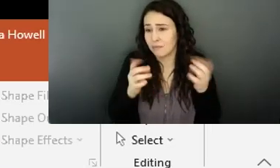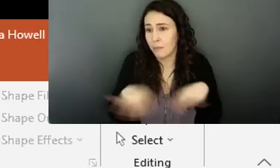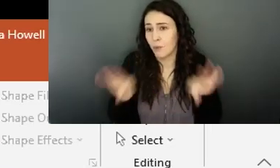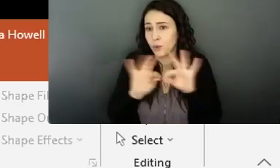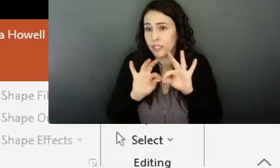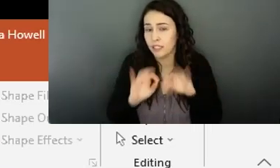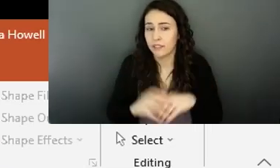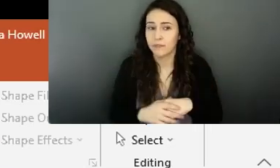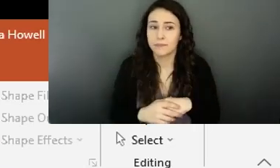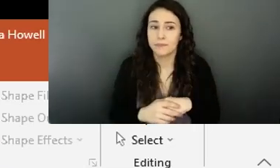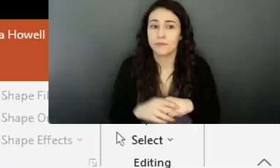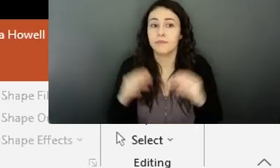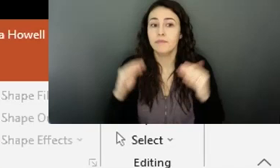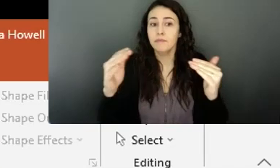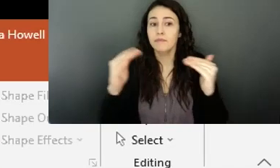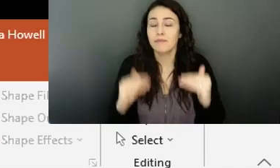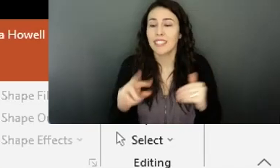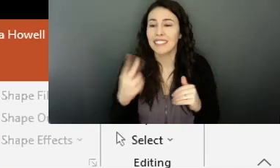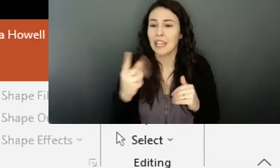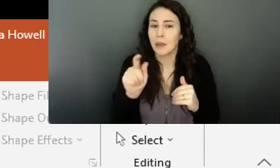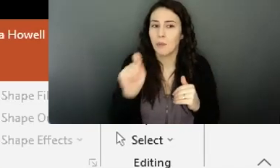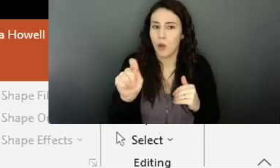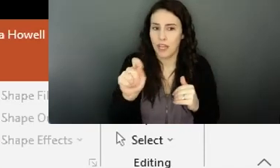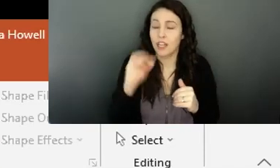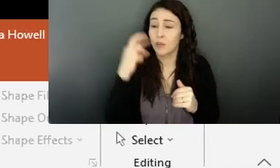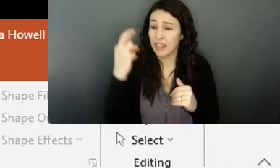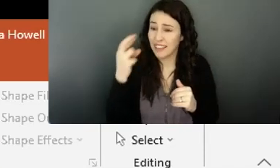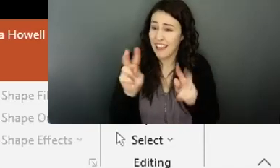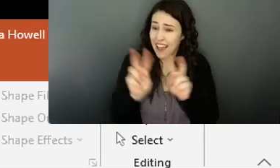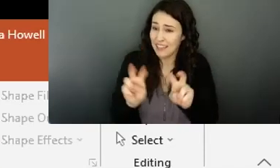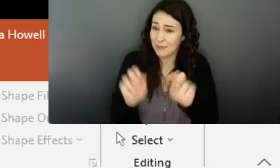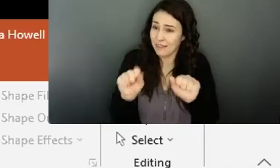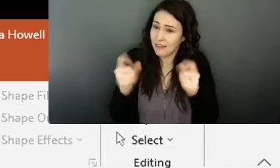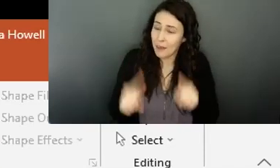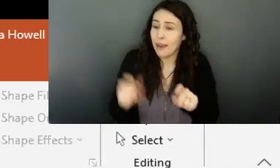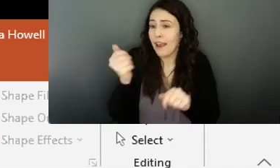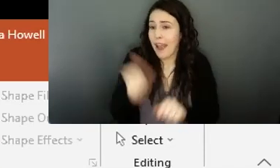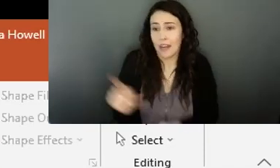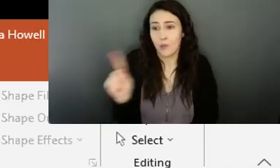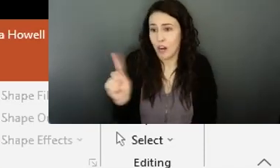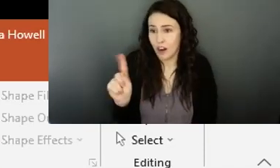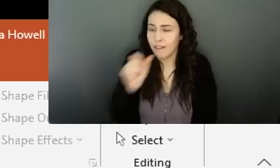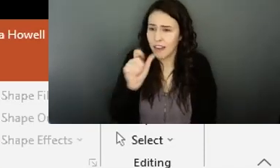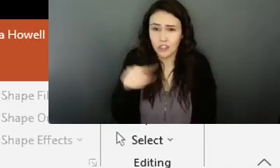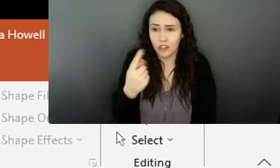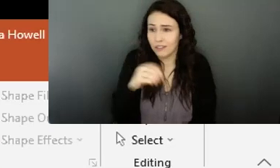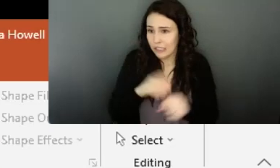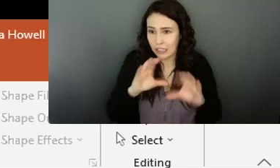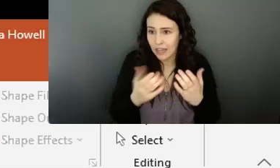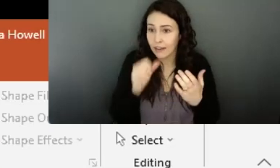down, realizing that assessment can occur anywhere, not just in our classrooms. It's not just about